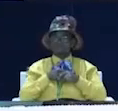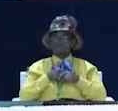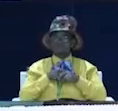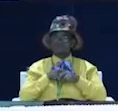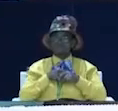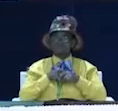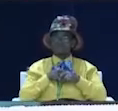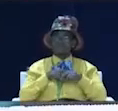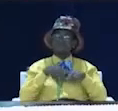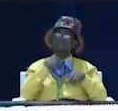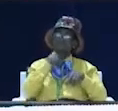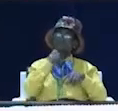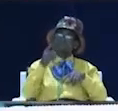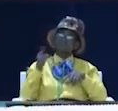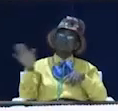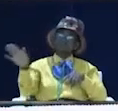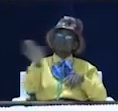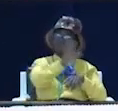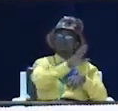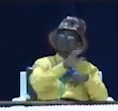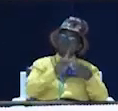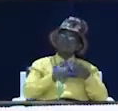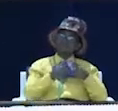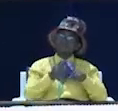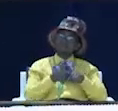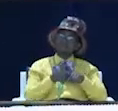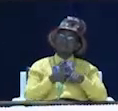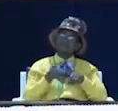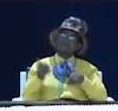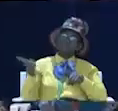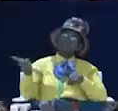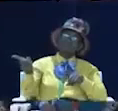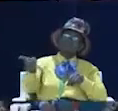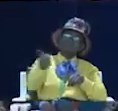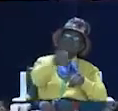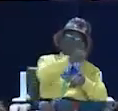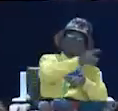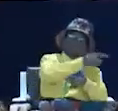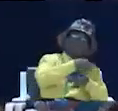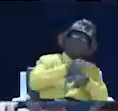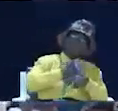Tell the fellow next to you, you have not seen anything yet.